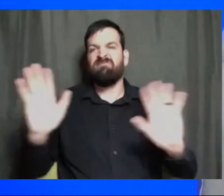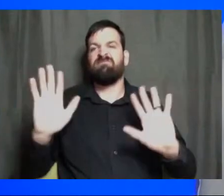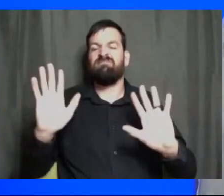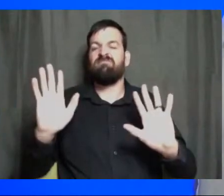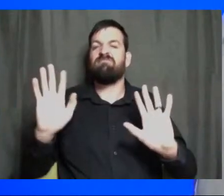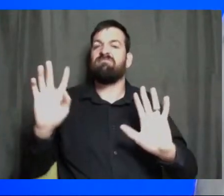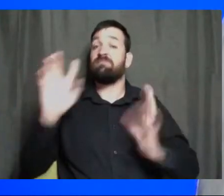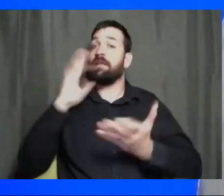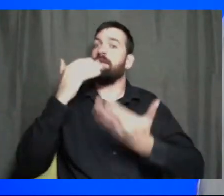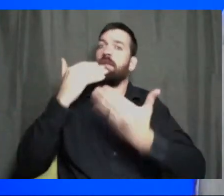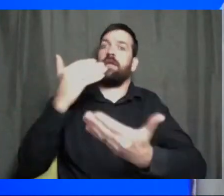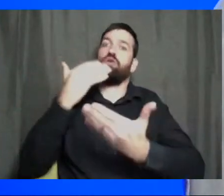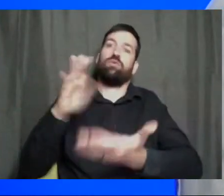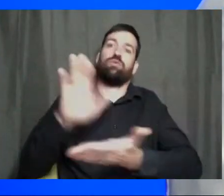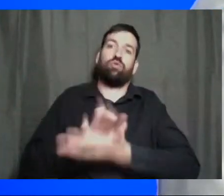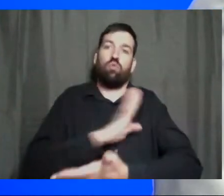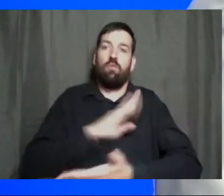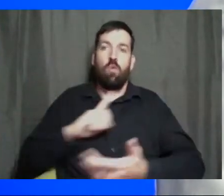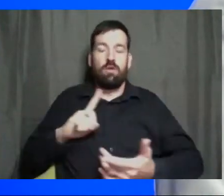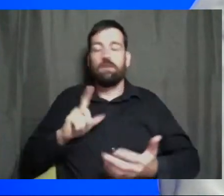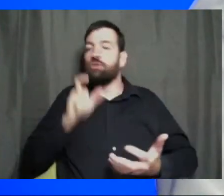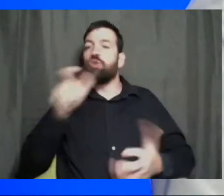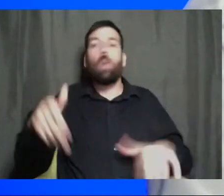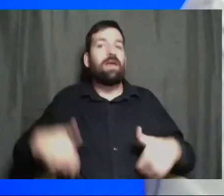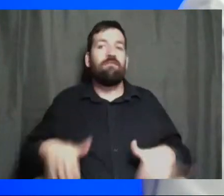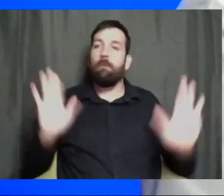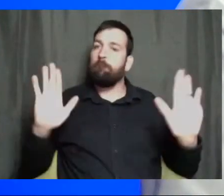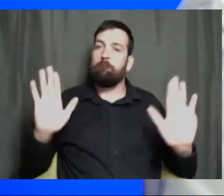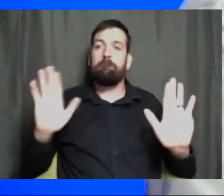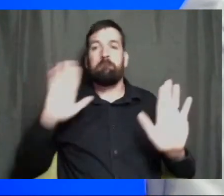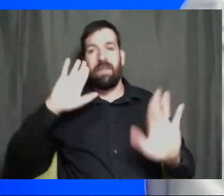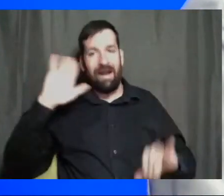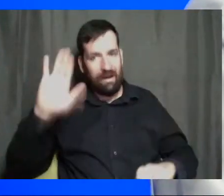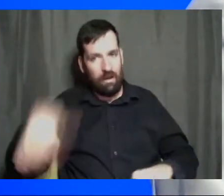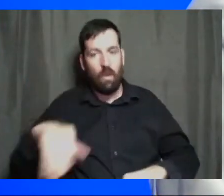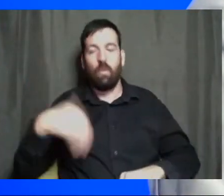members. Don't give up. I know you have a tough job,